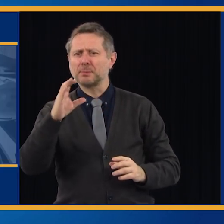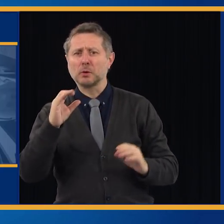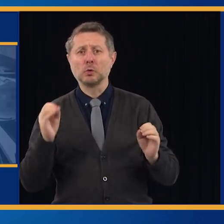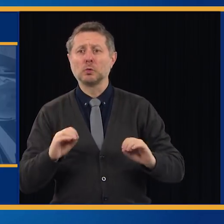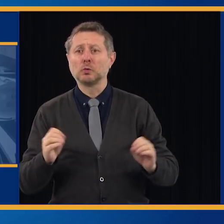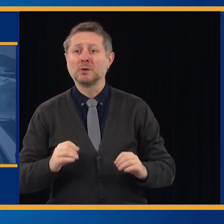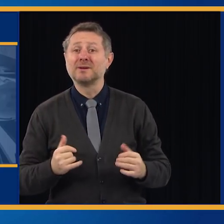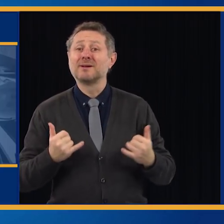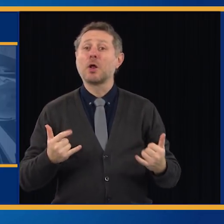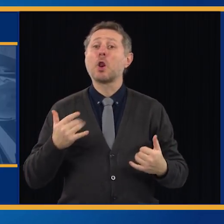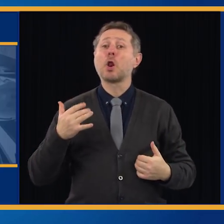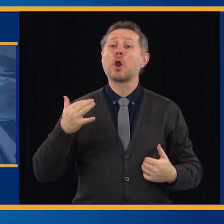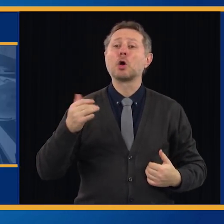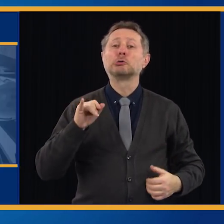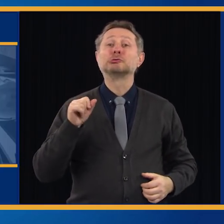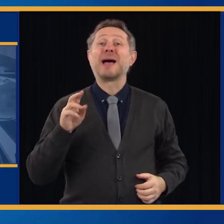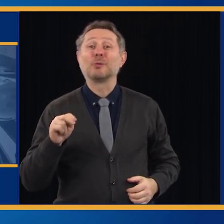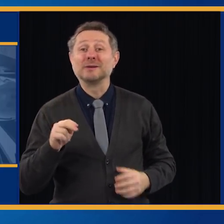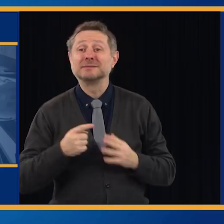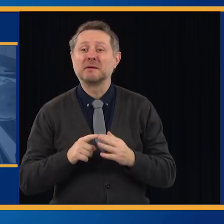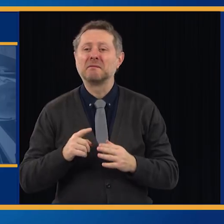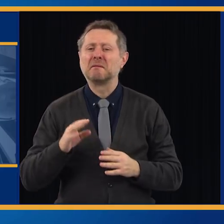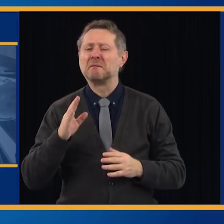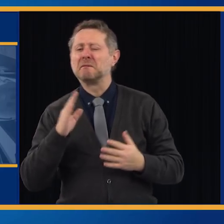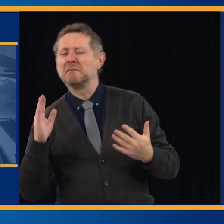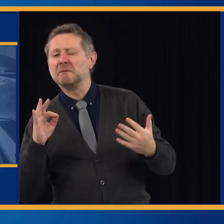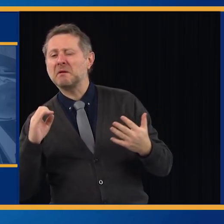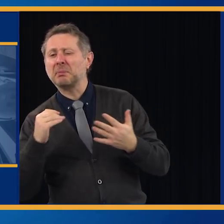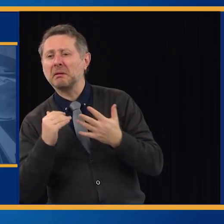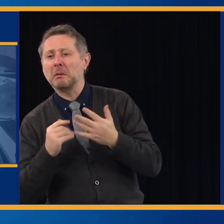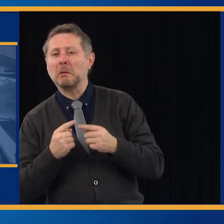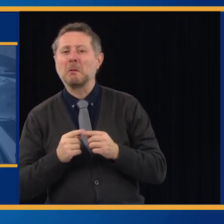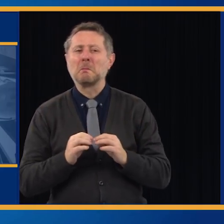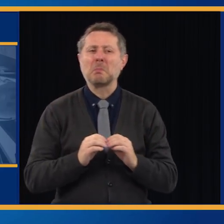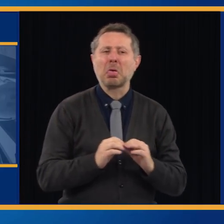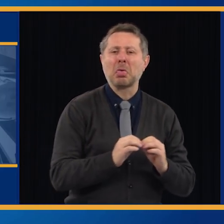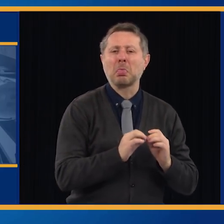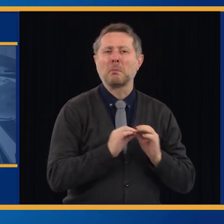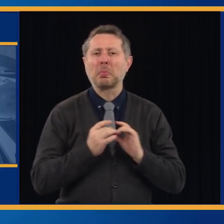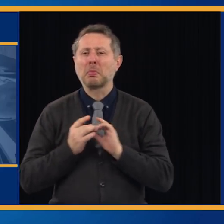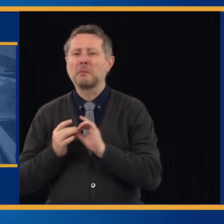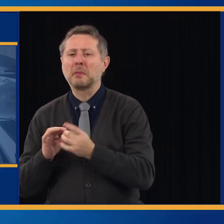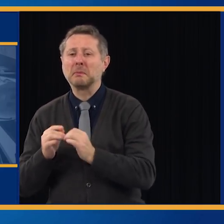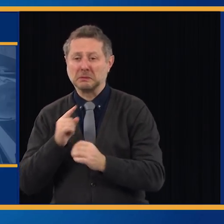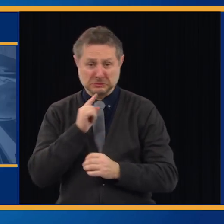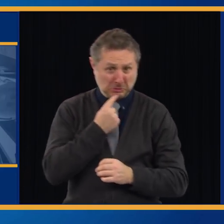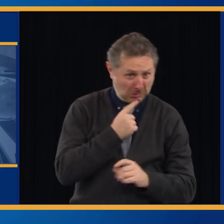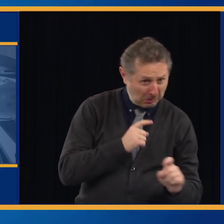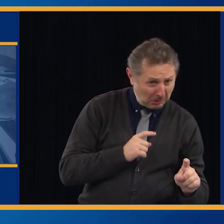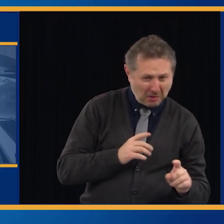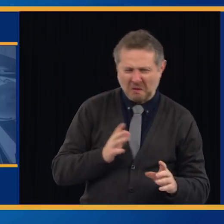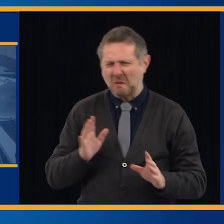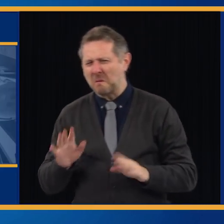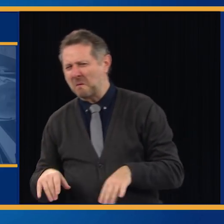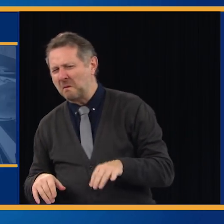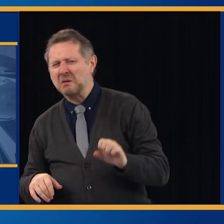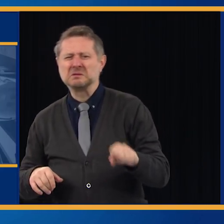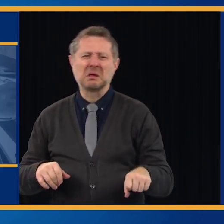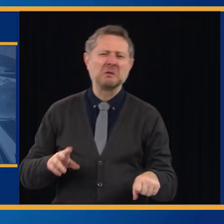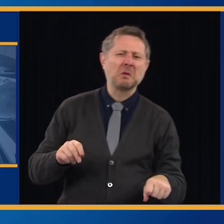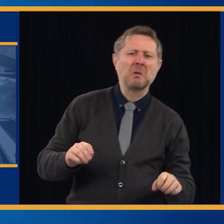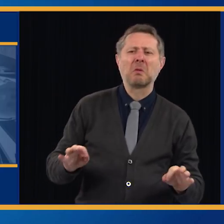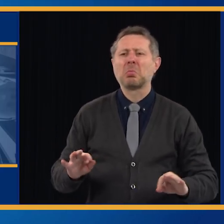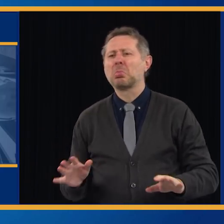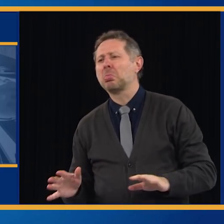January, February, still debating how serious this is. And again, it's not a